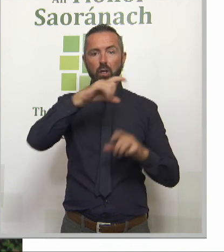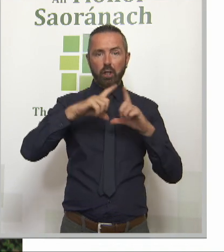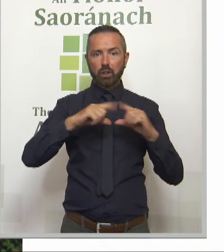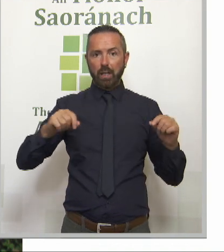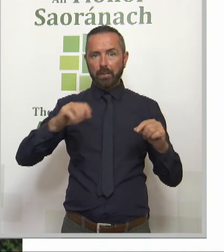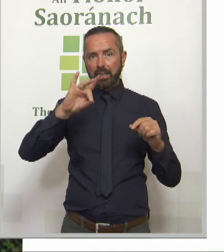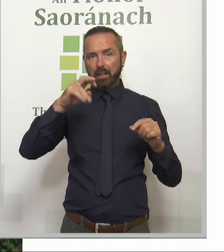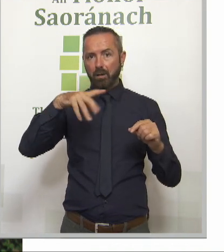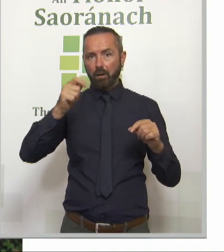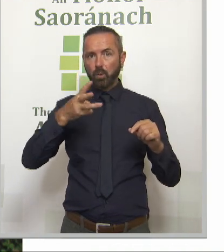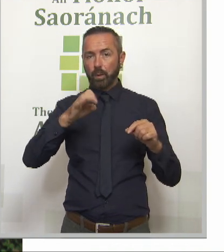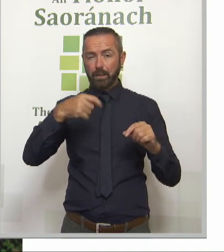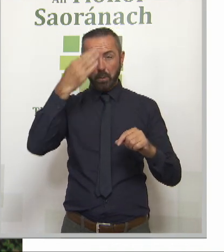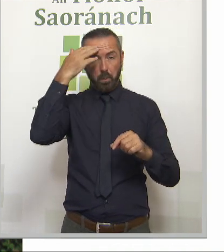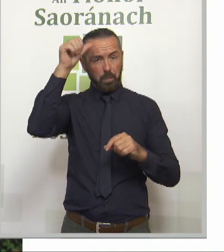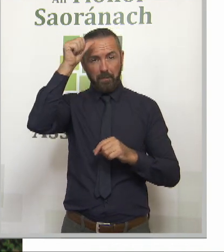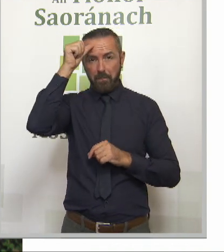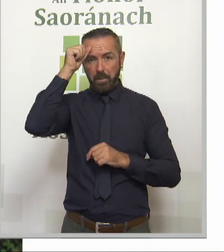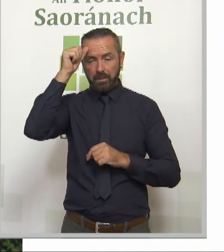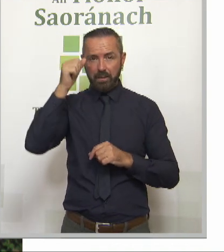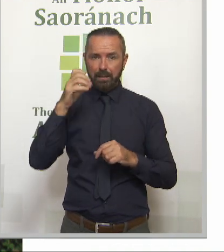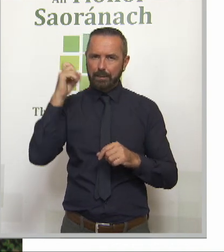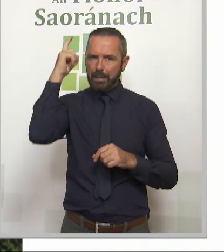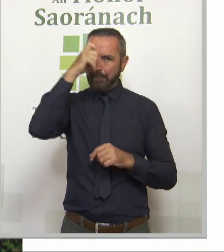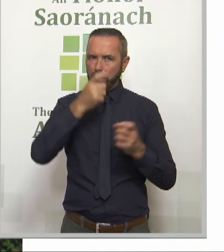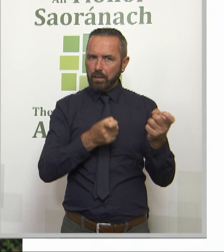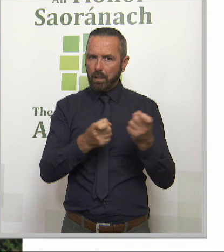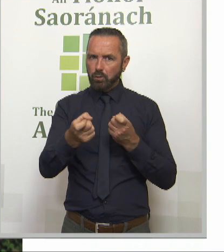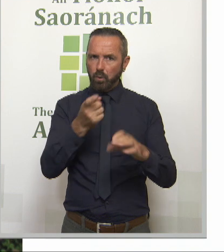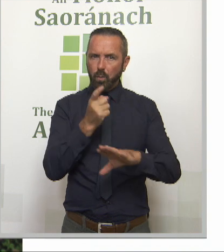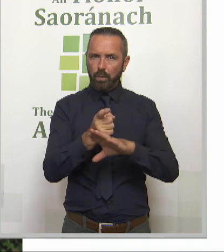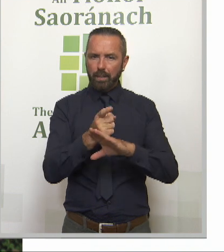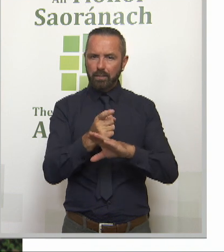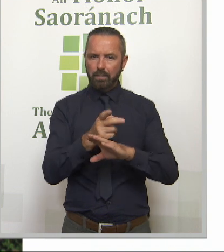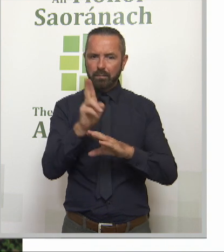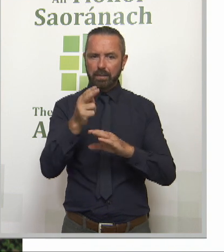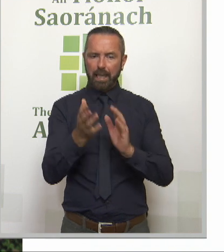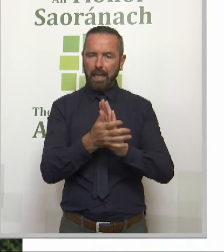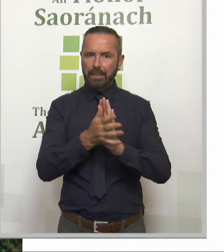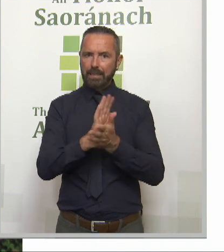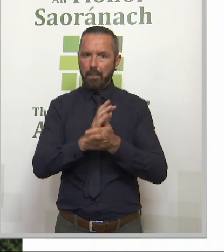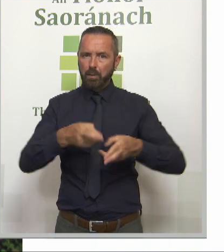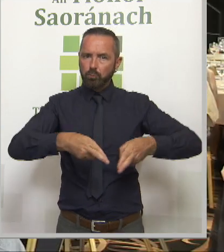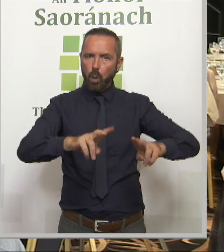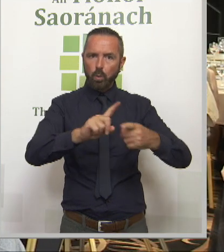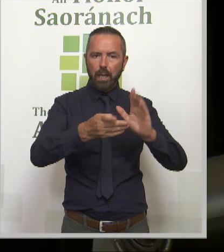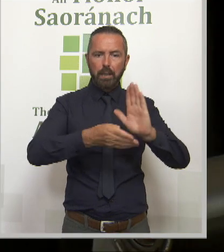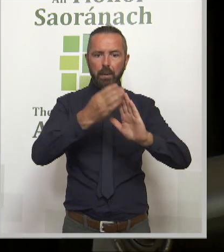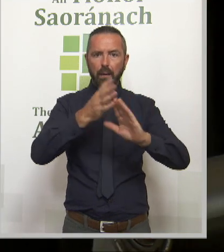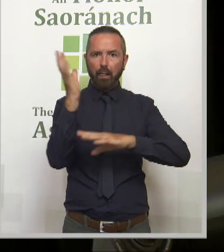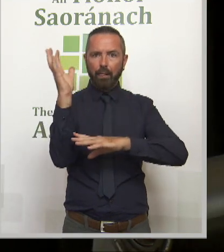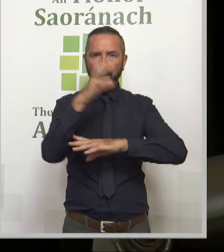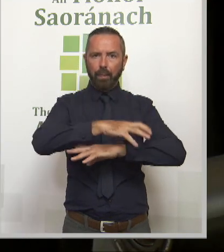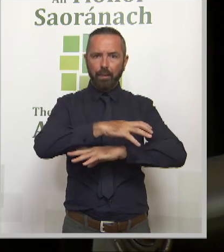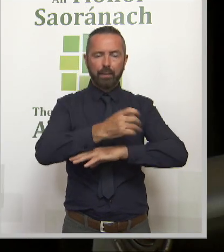particularly infamous as it's extremely hard to control and can do serious damage to roads and buildings, in fact,